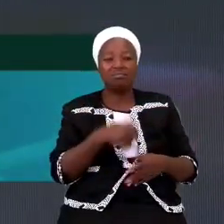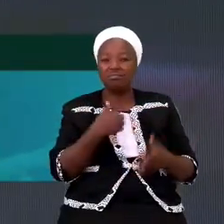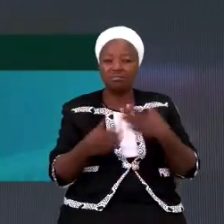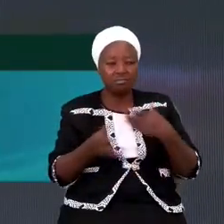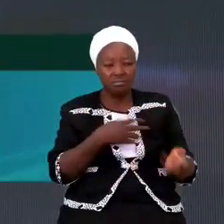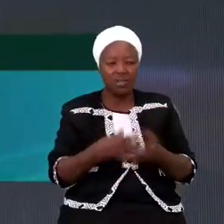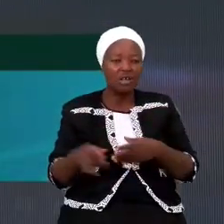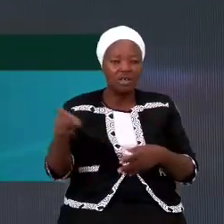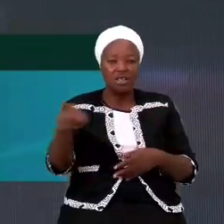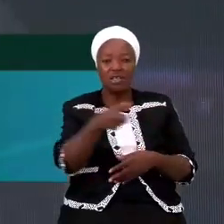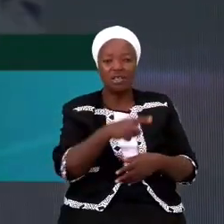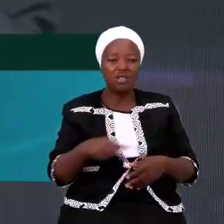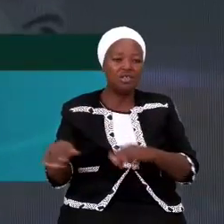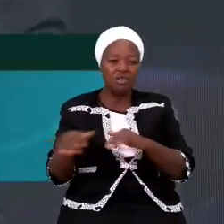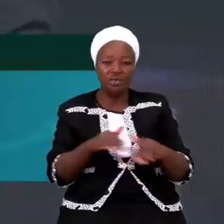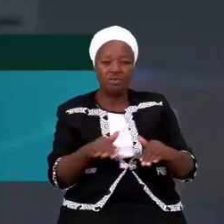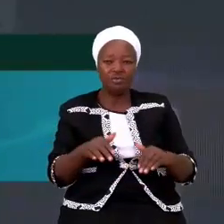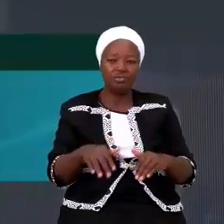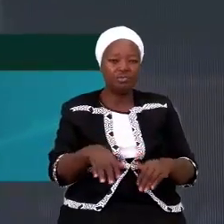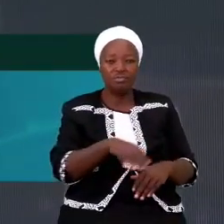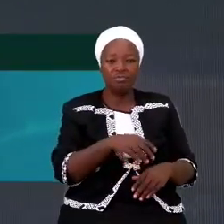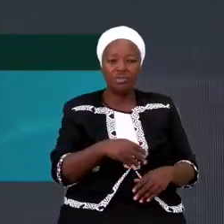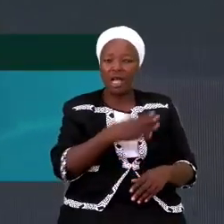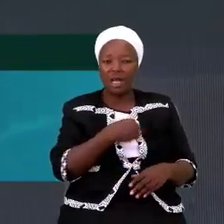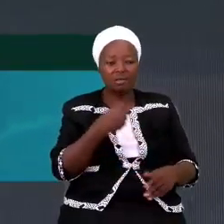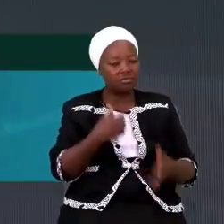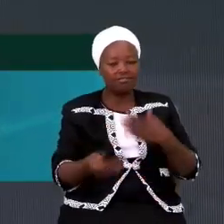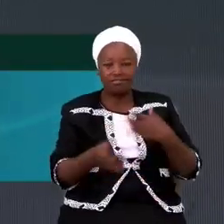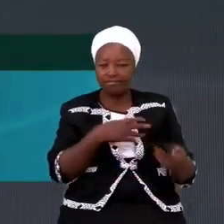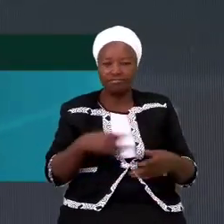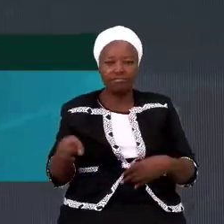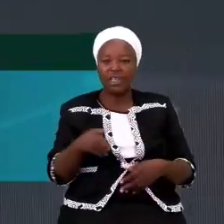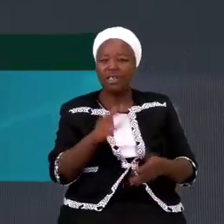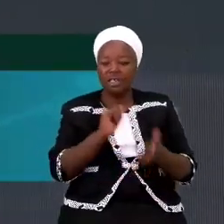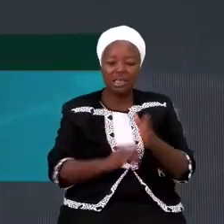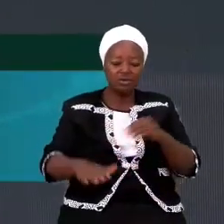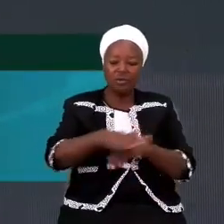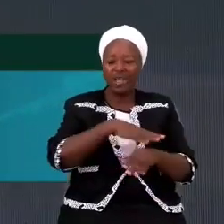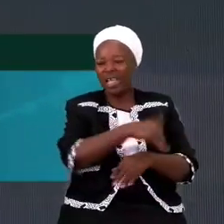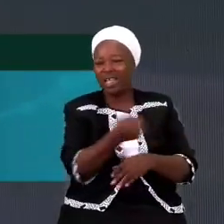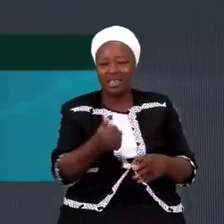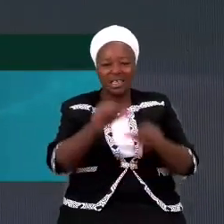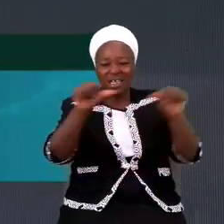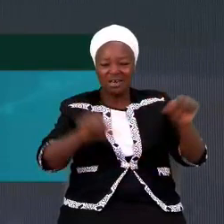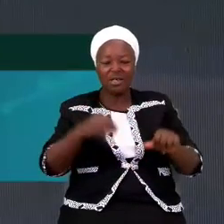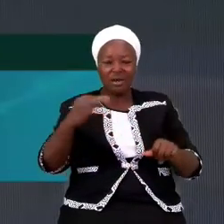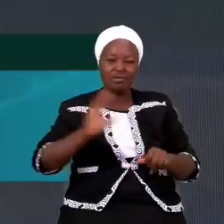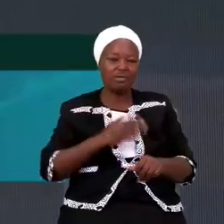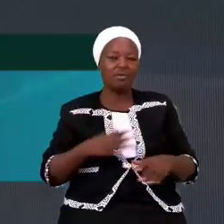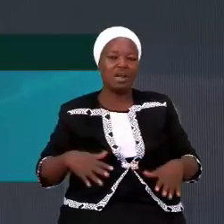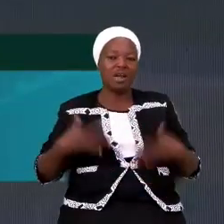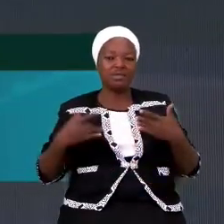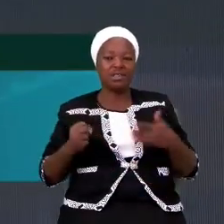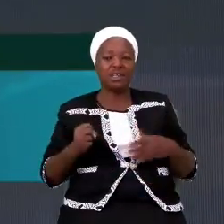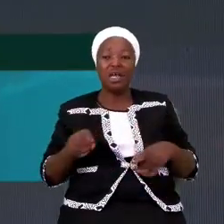of our lives, as an individual, as a bachelor, as a spinster, as a married woman,